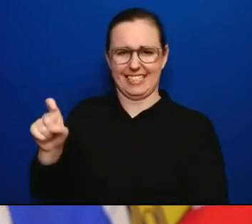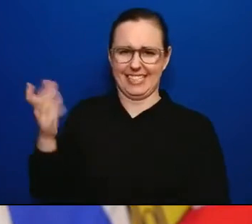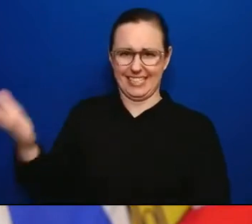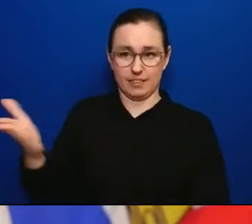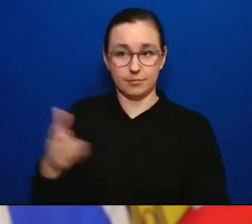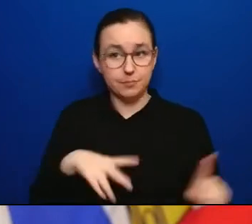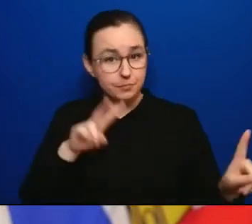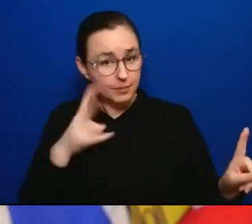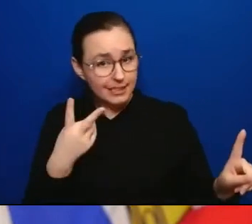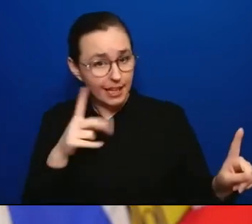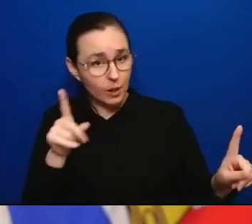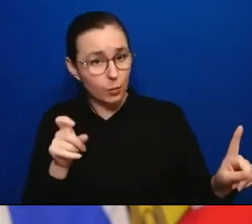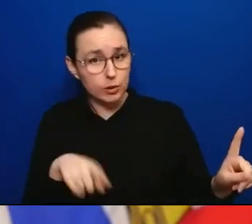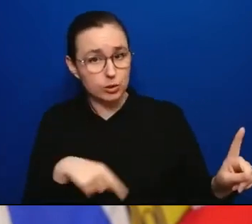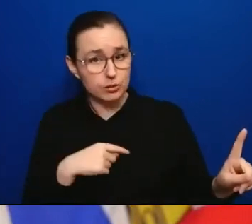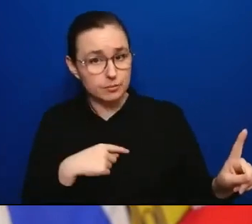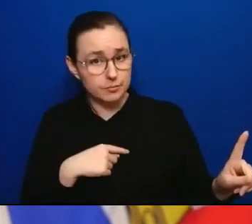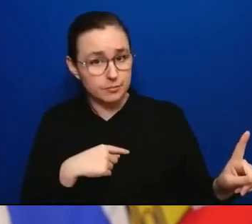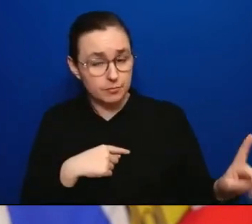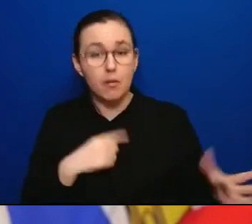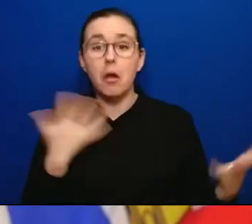Shannon, do you have a follow-up?